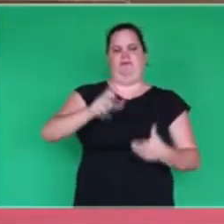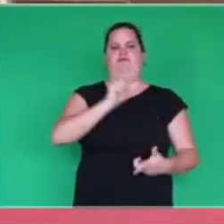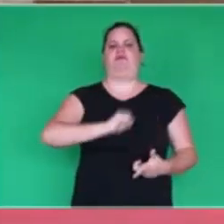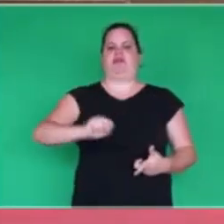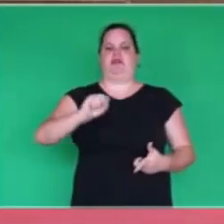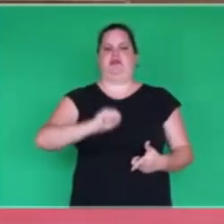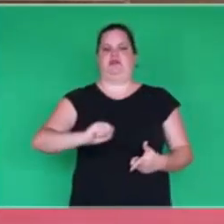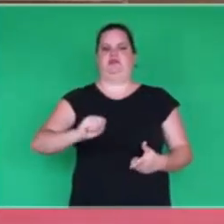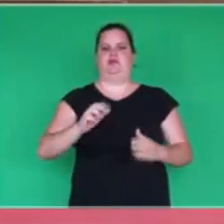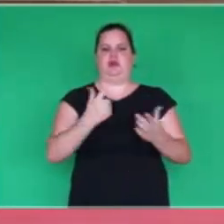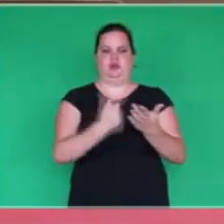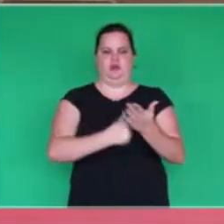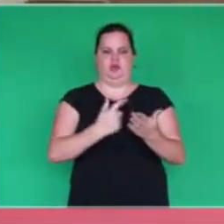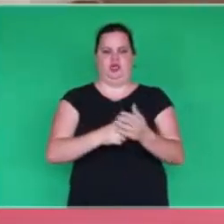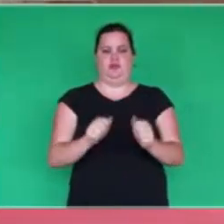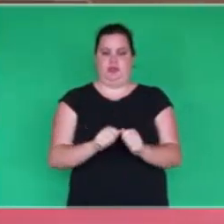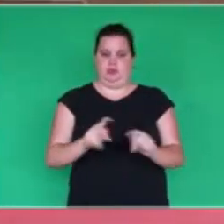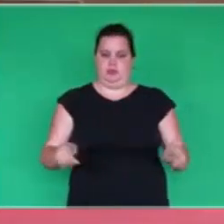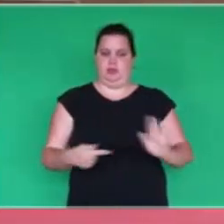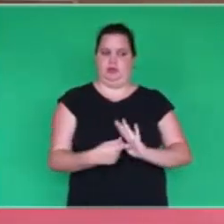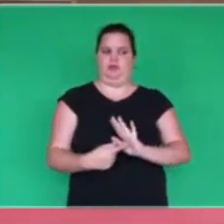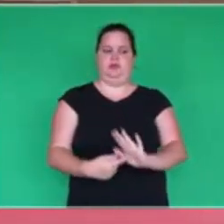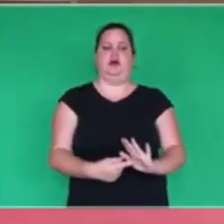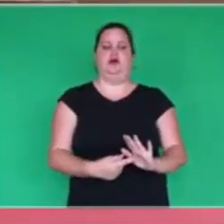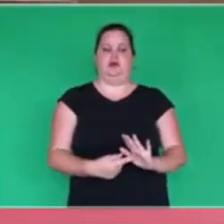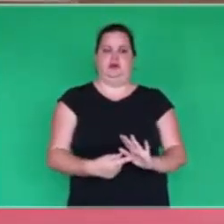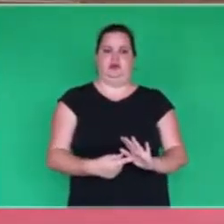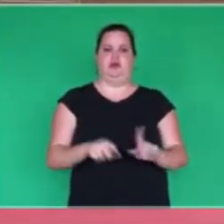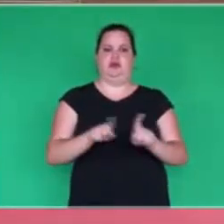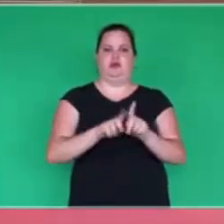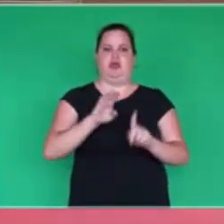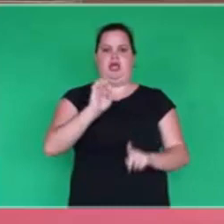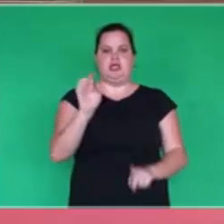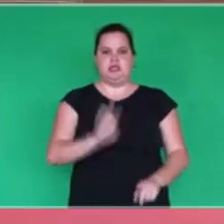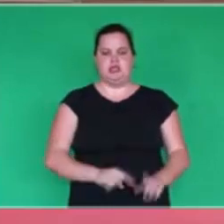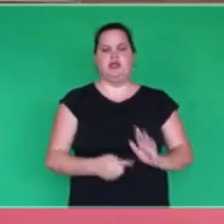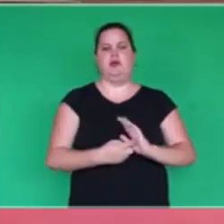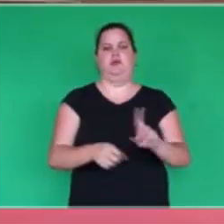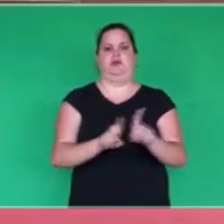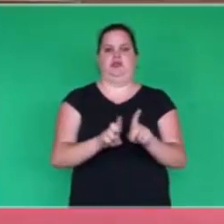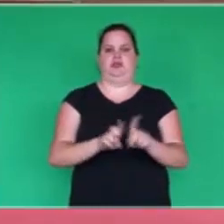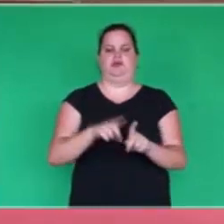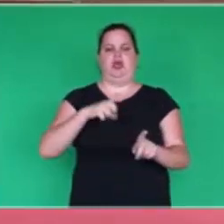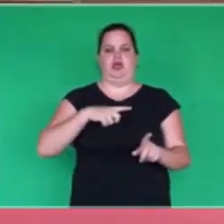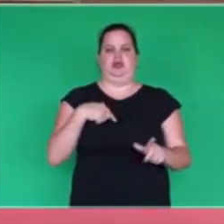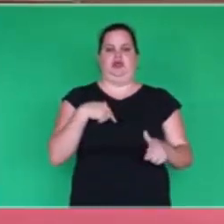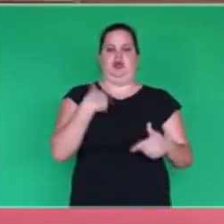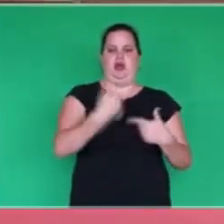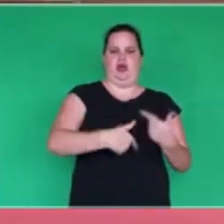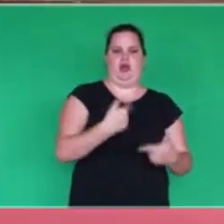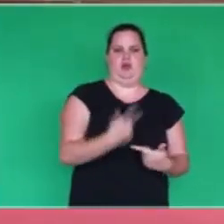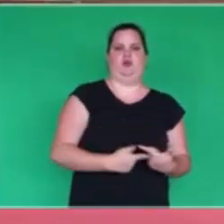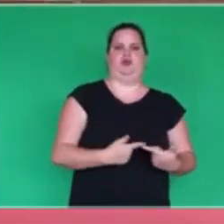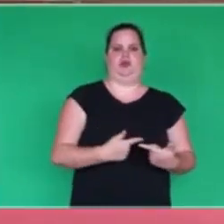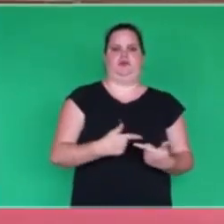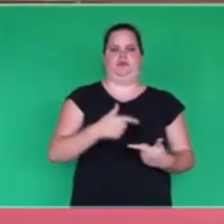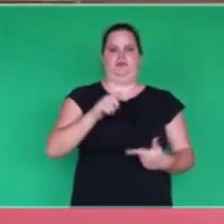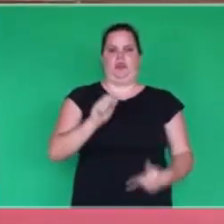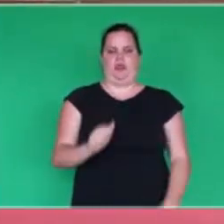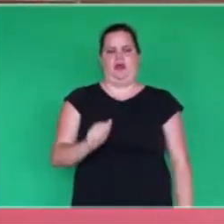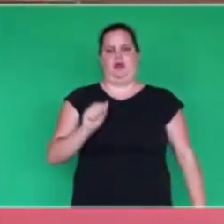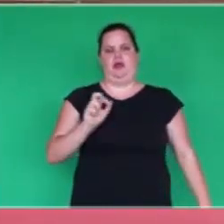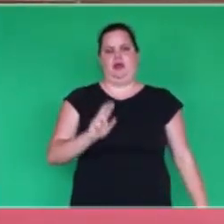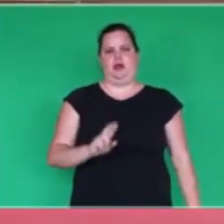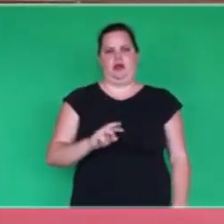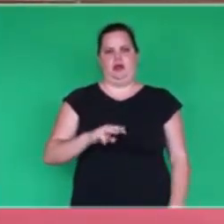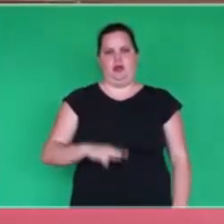Hebrew, and Megiddo, which is a region which encompasses the valley of Jezreel,